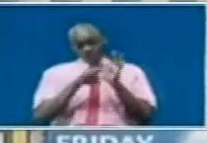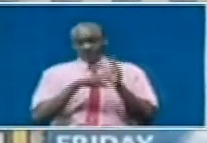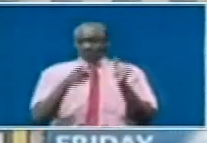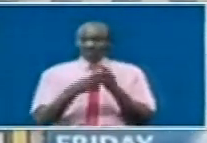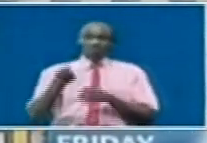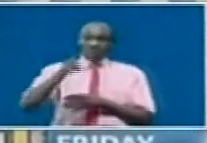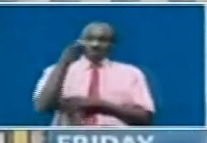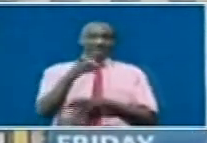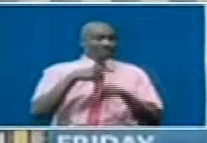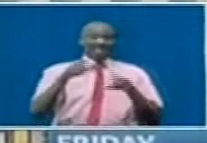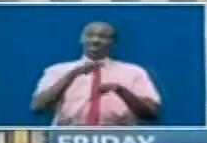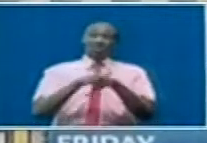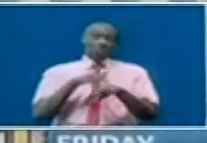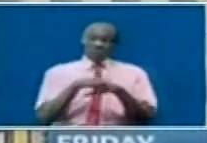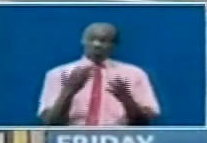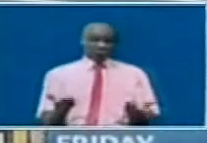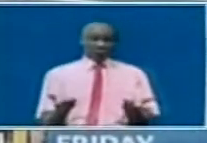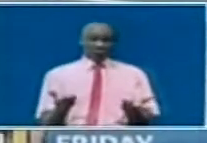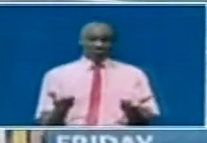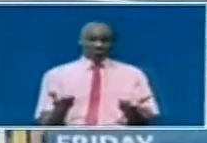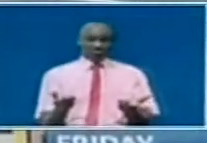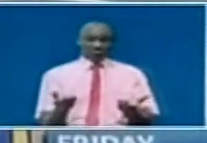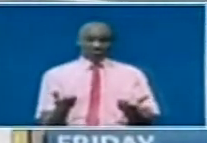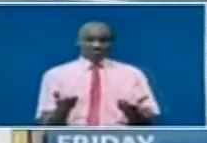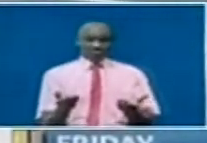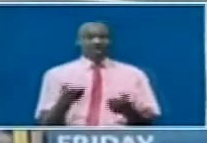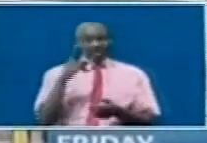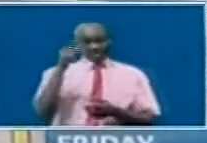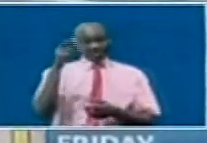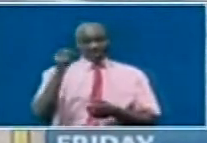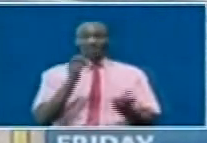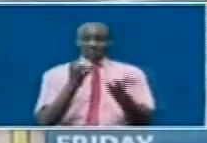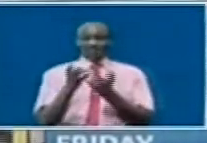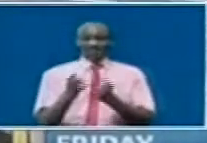grid, but has been slow off the mark. Philip Keitan, KTN Business.